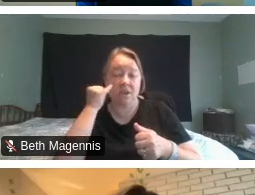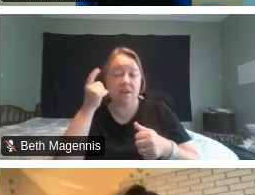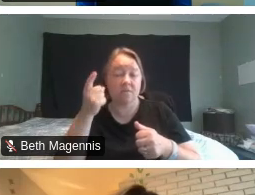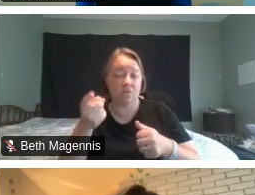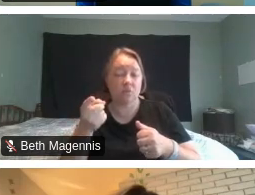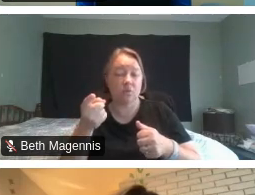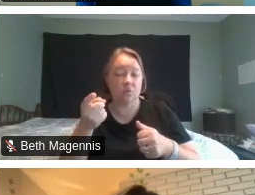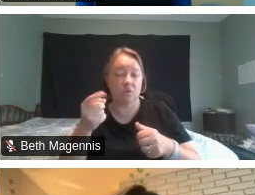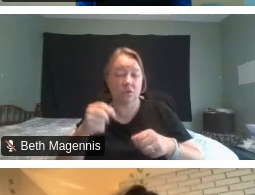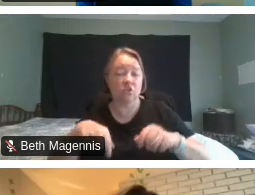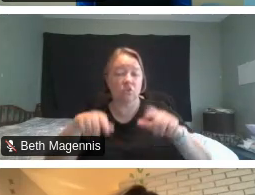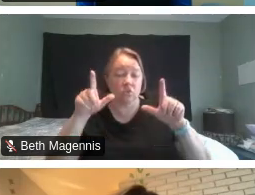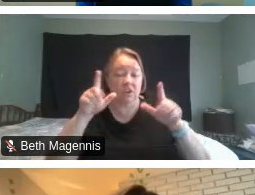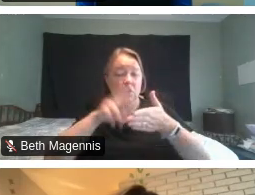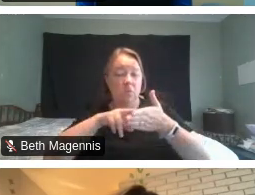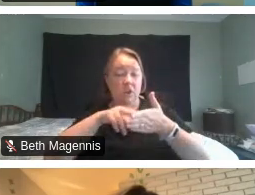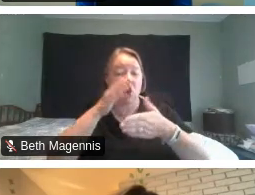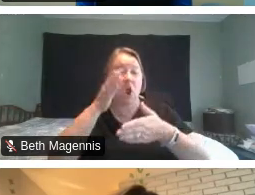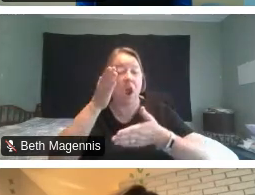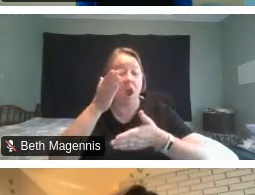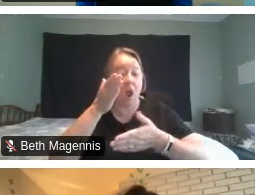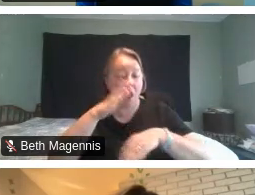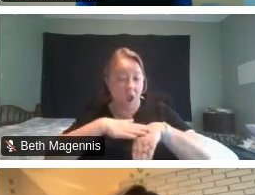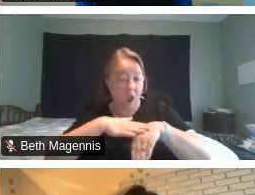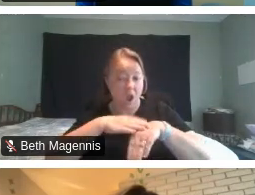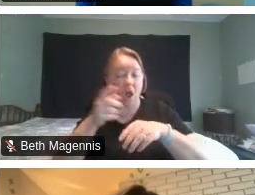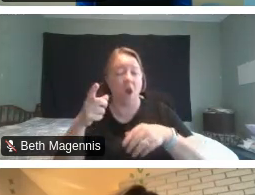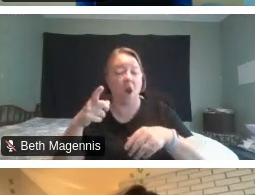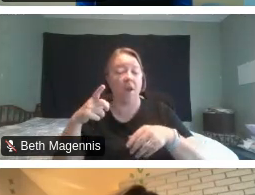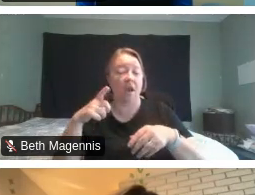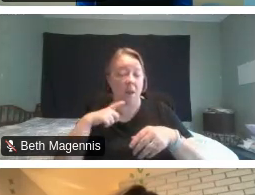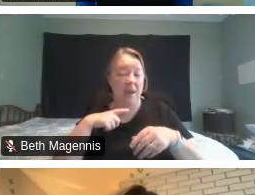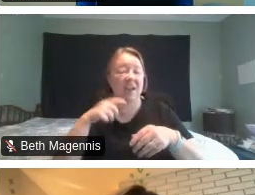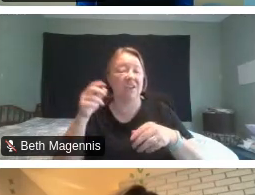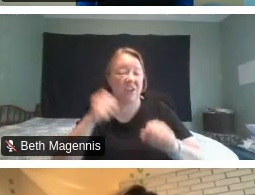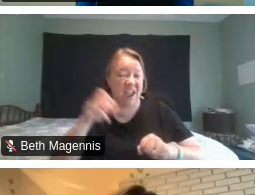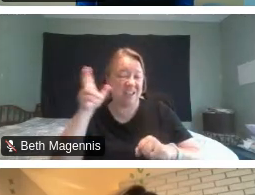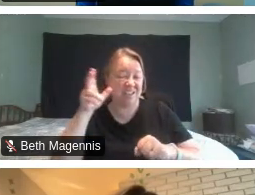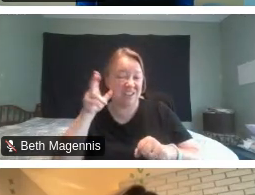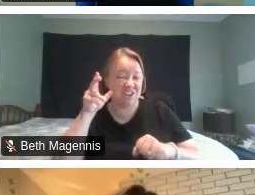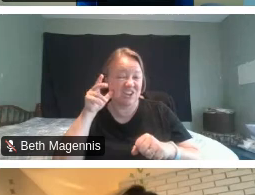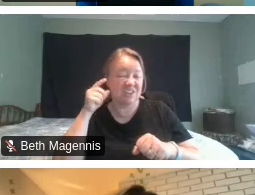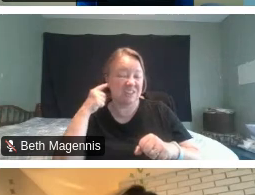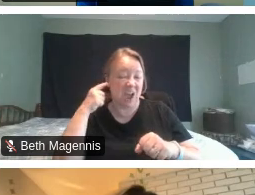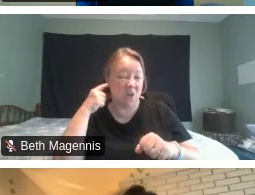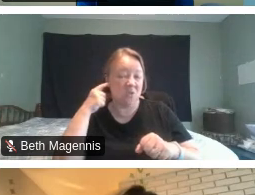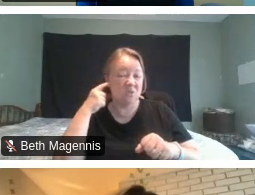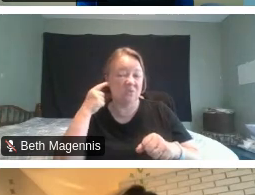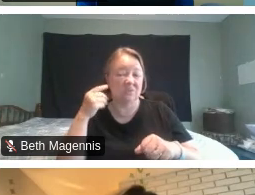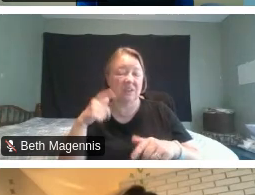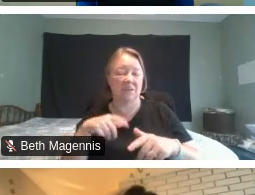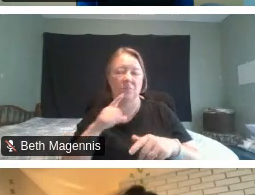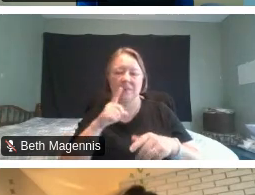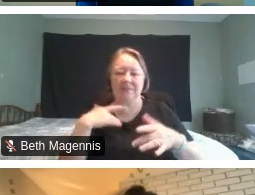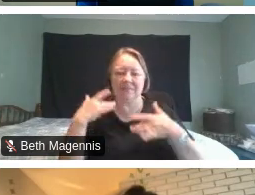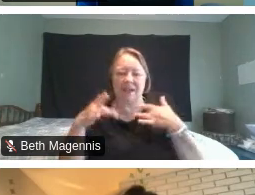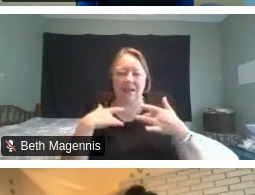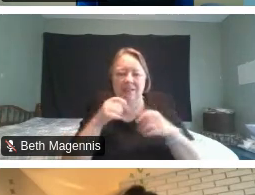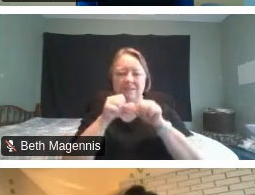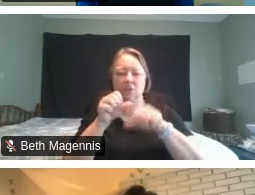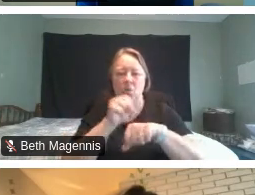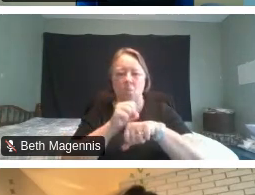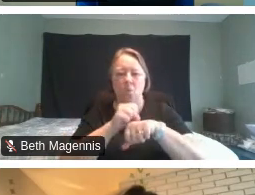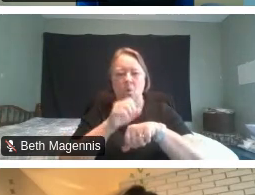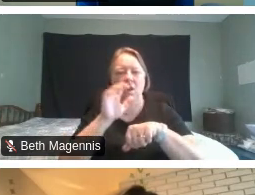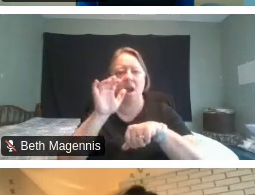you turn on your screen reader, automatically these sound effects will play. And we're really excited to continue to work